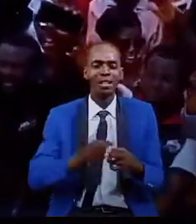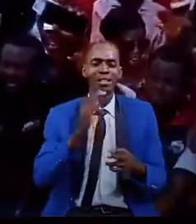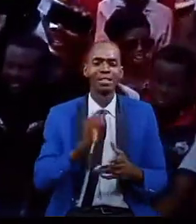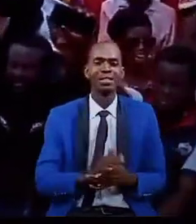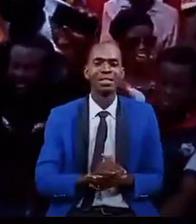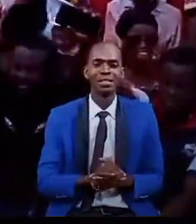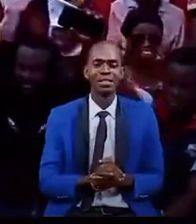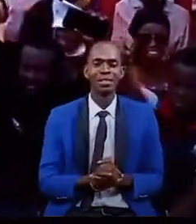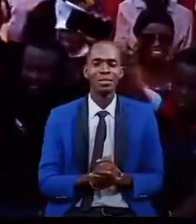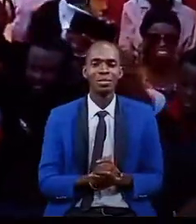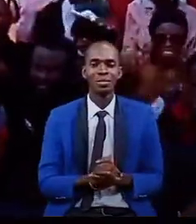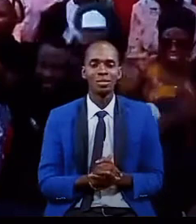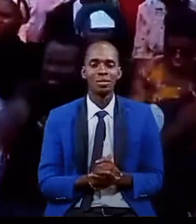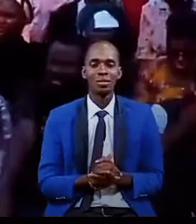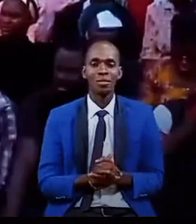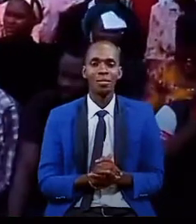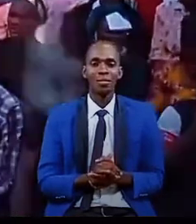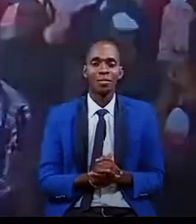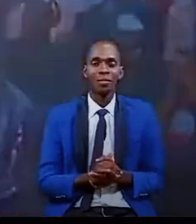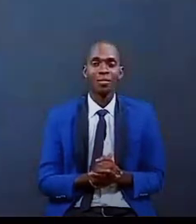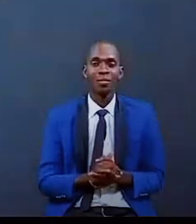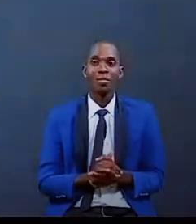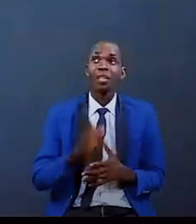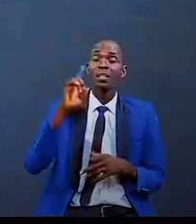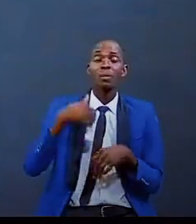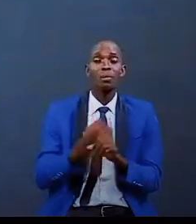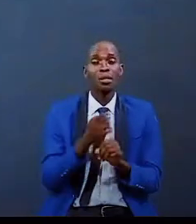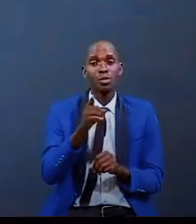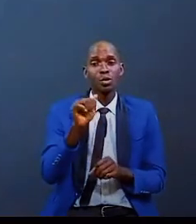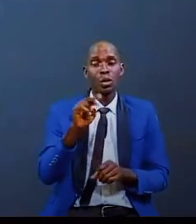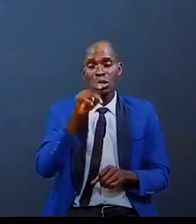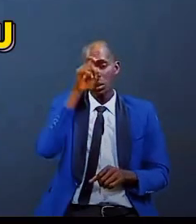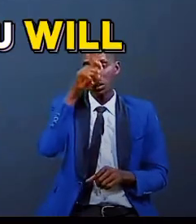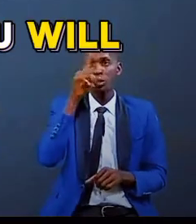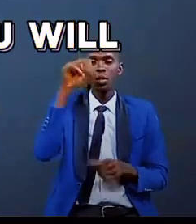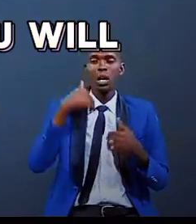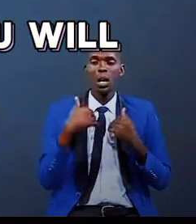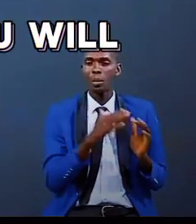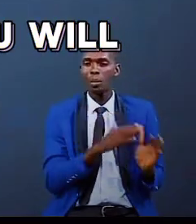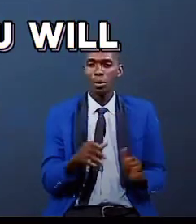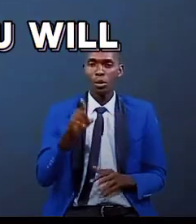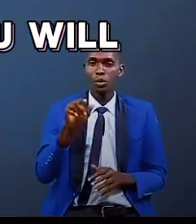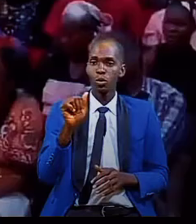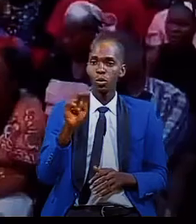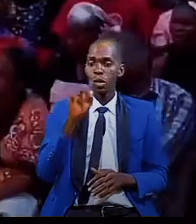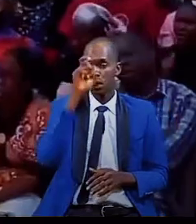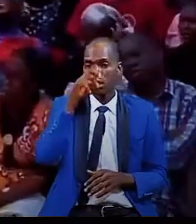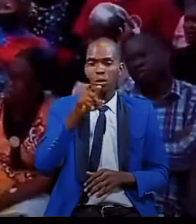It's made you an eagle. It's prepared you an eagle. You will reach there.